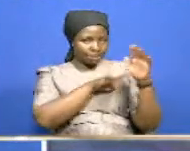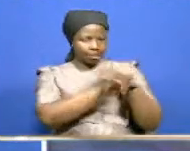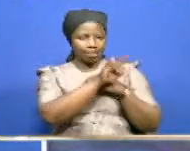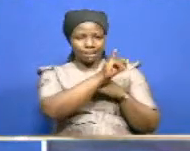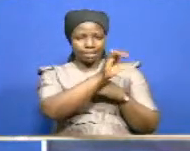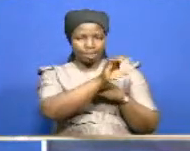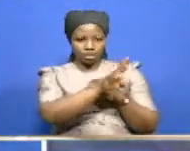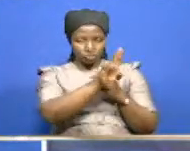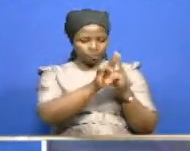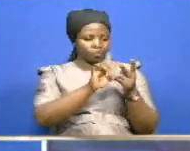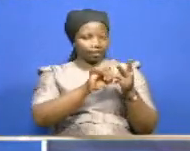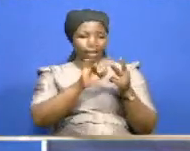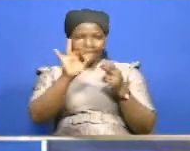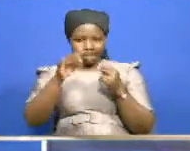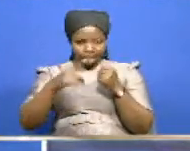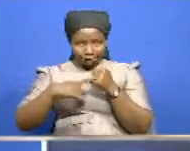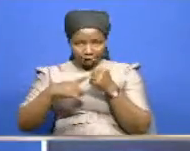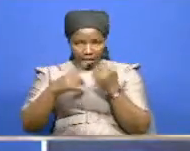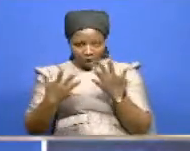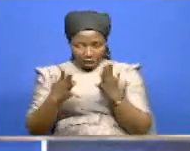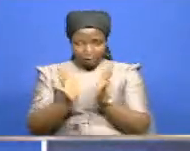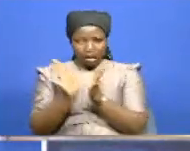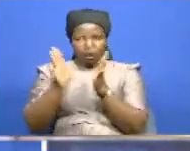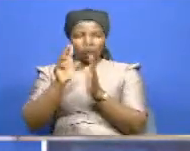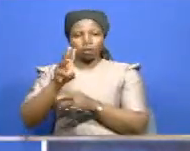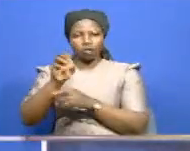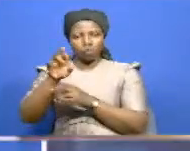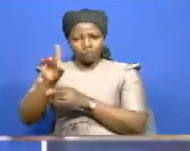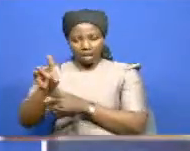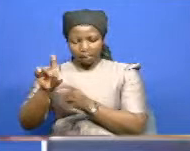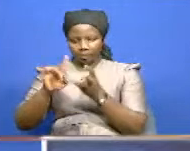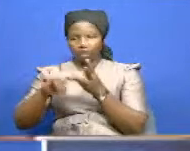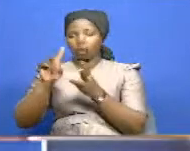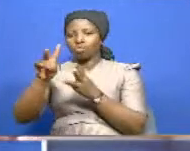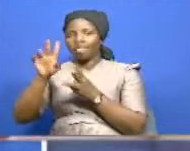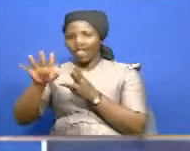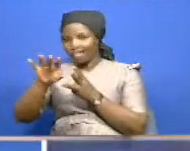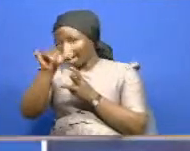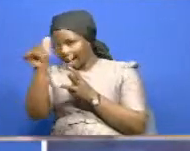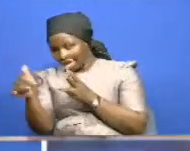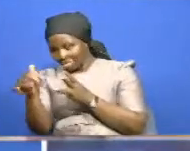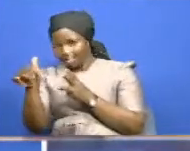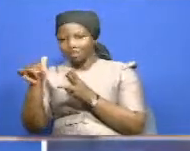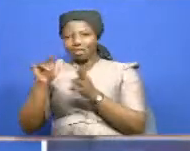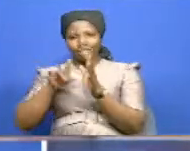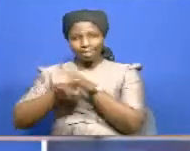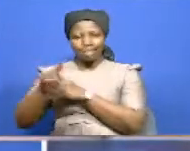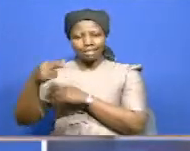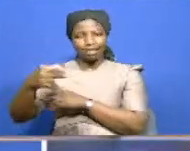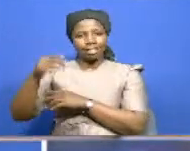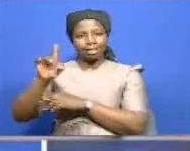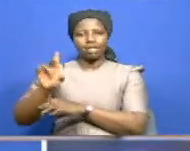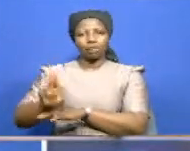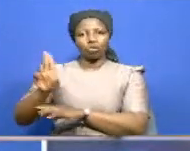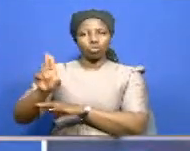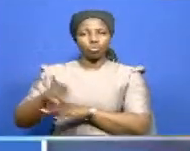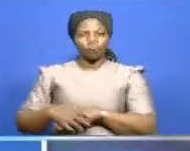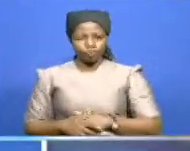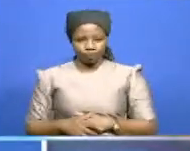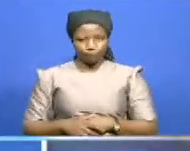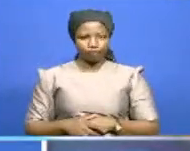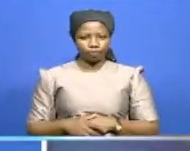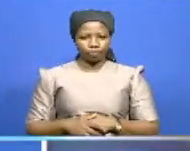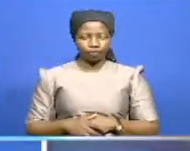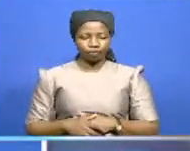care unit, 36 are in general wards, while 25 others are in high dependency units. Irene